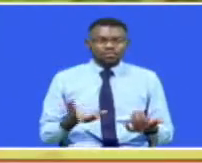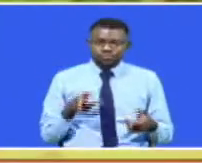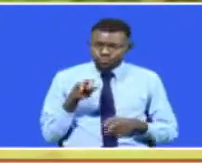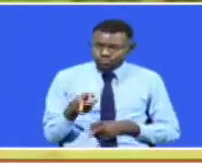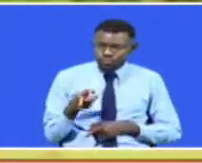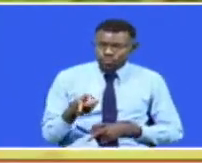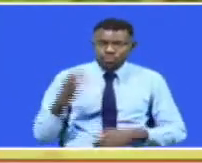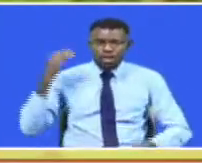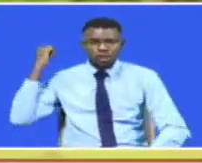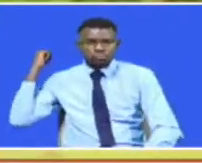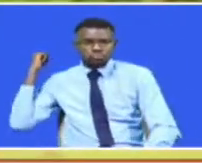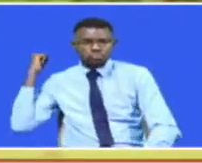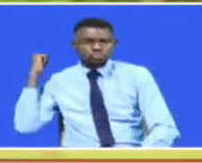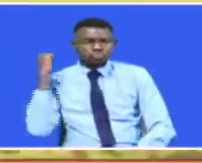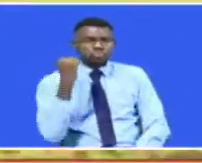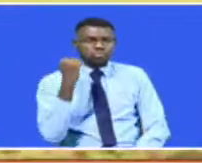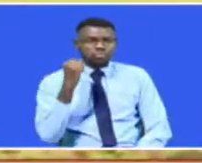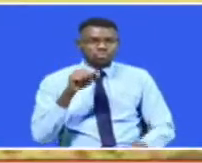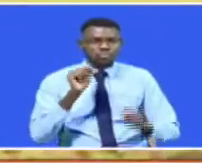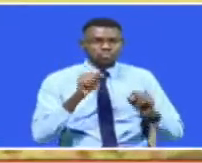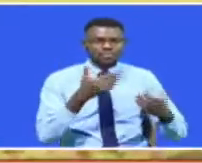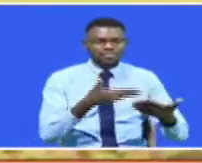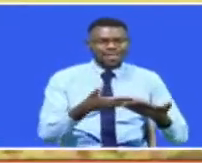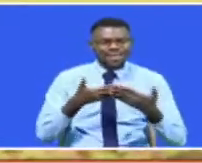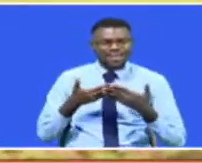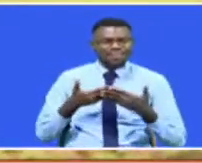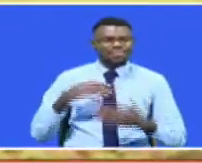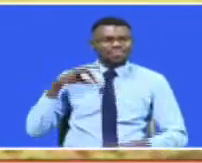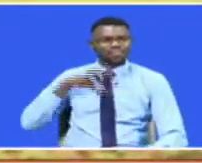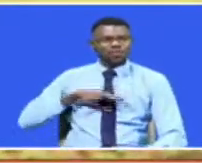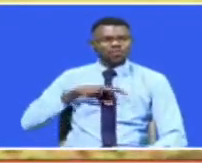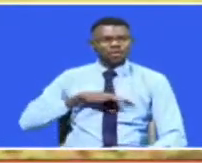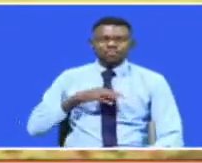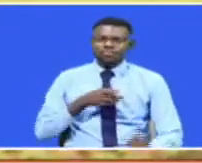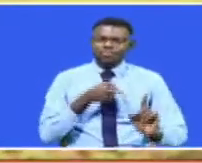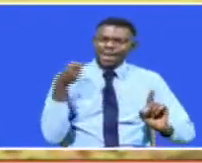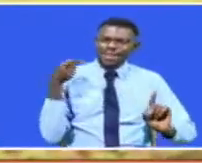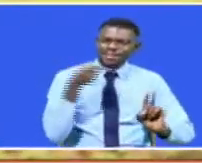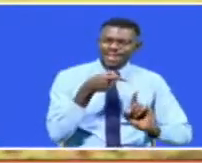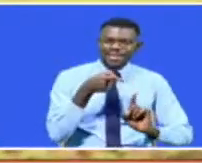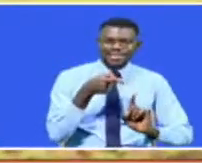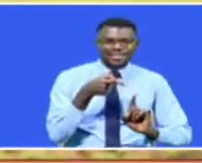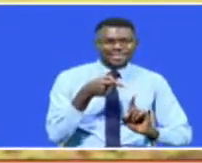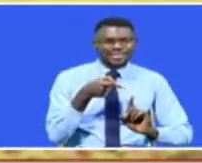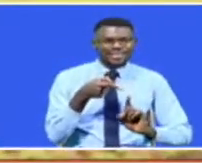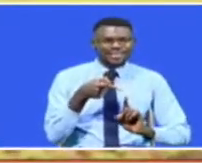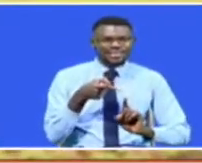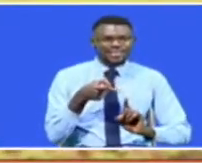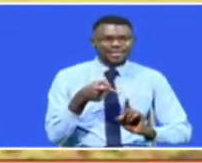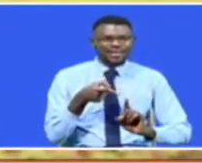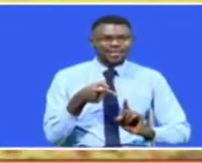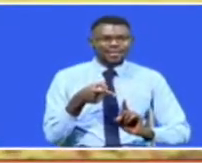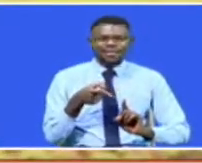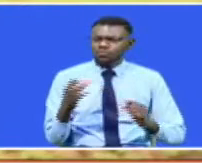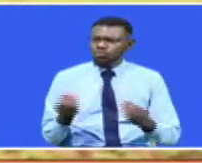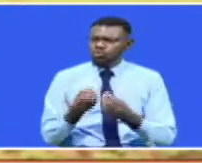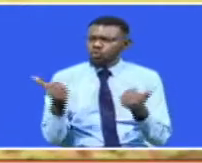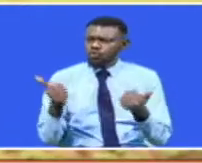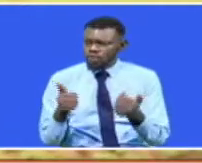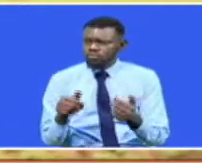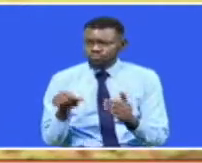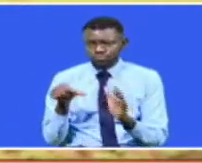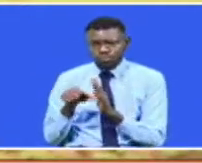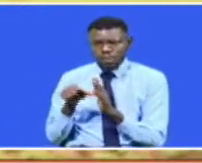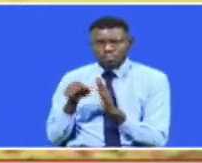the javelin exercise can even become a revenue stream. We are looking forward into integrating this issue to look like an